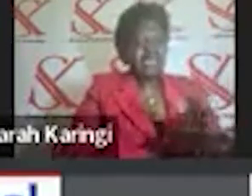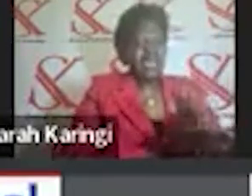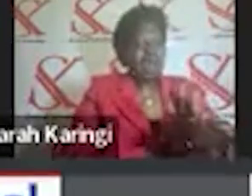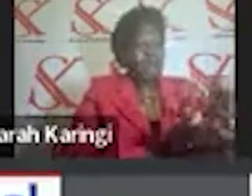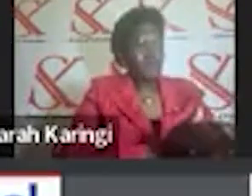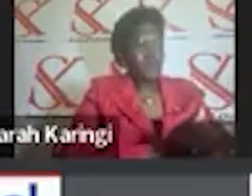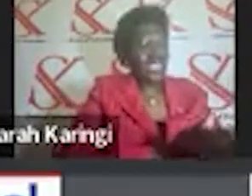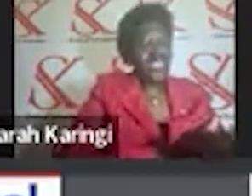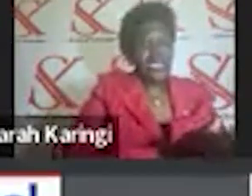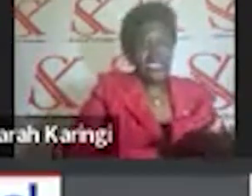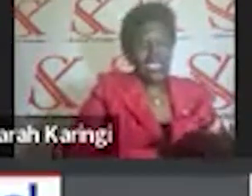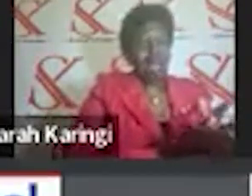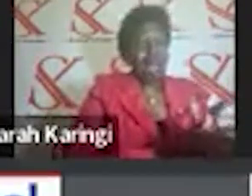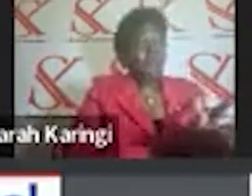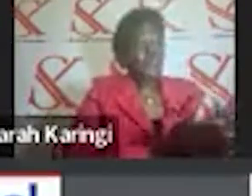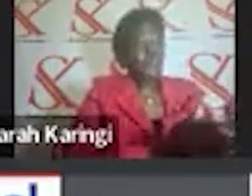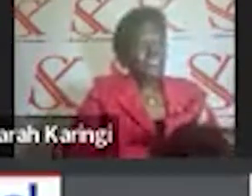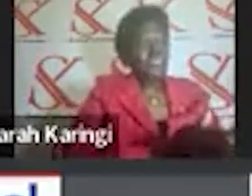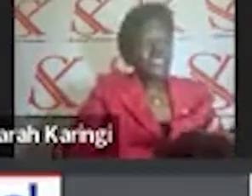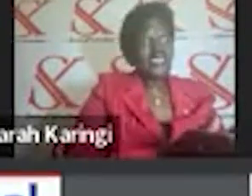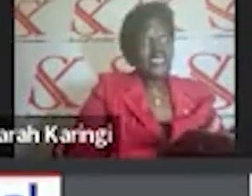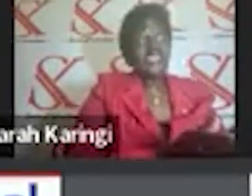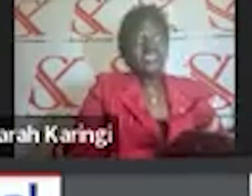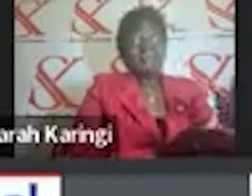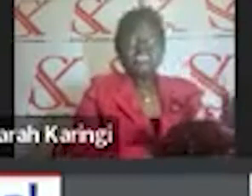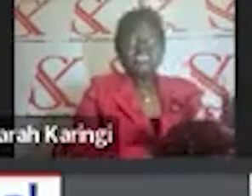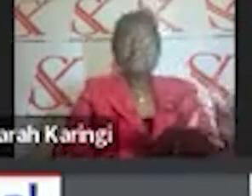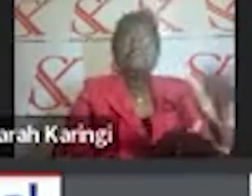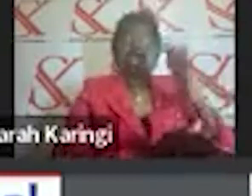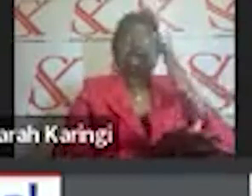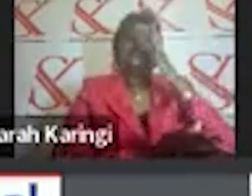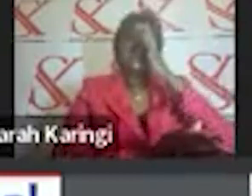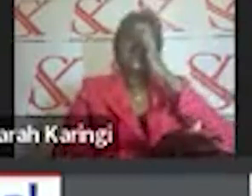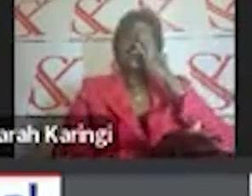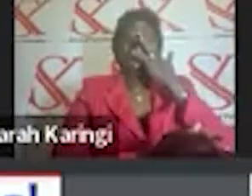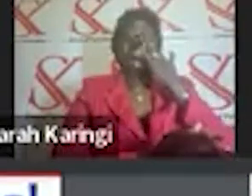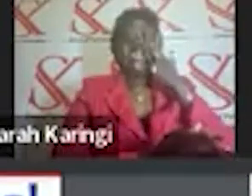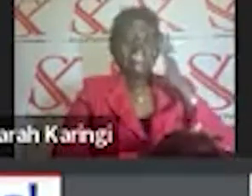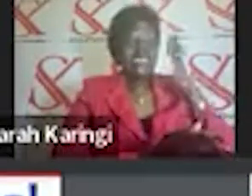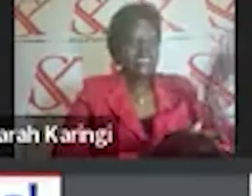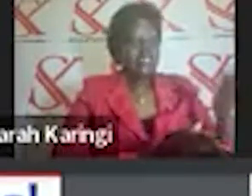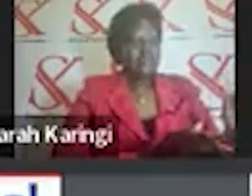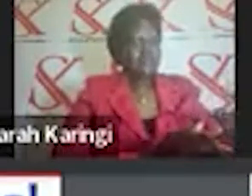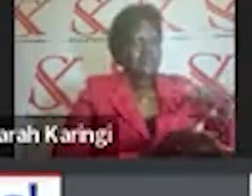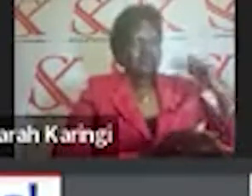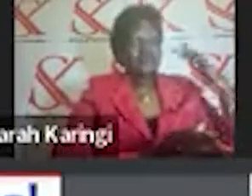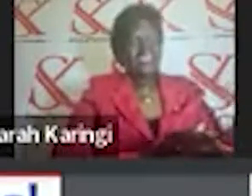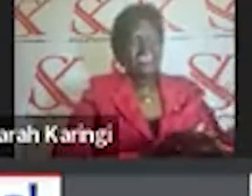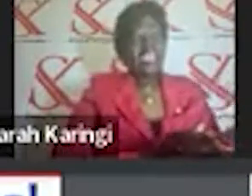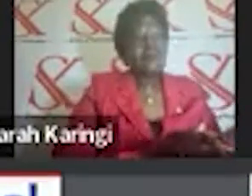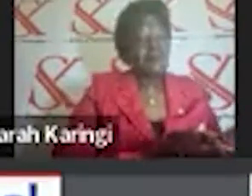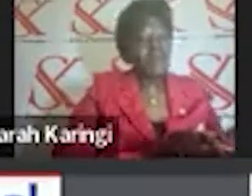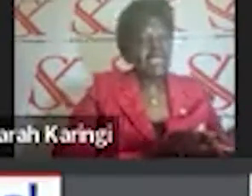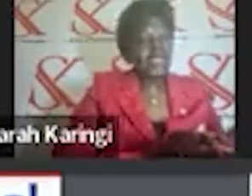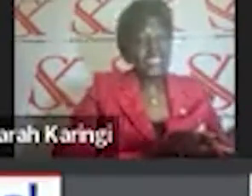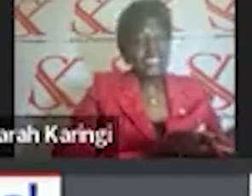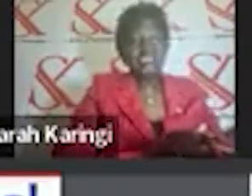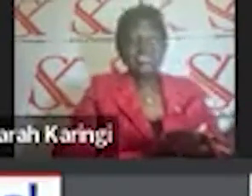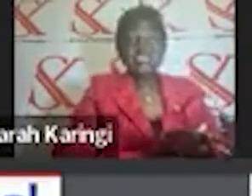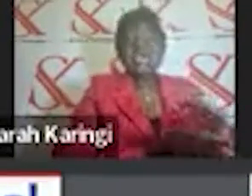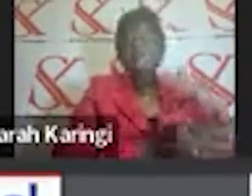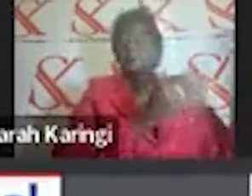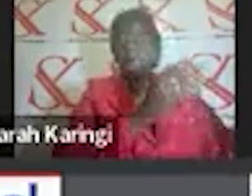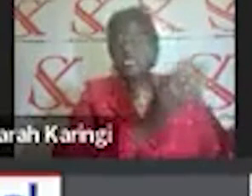management, about finance, about human resources? Right now, I understand the NSSF has come up with new